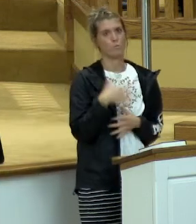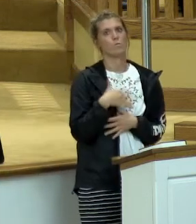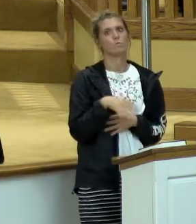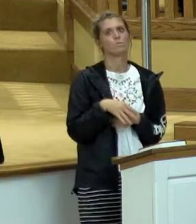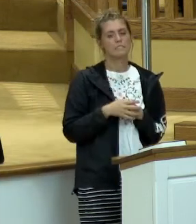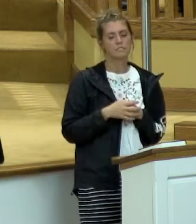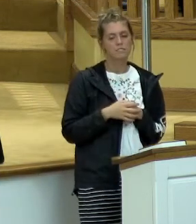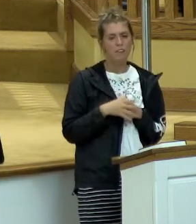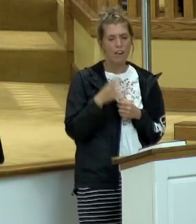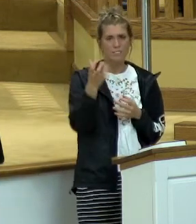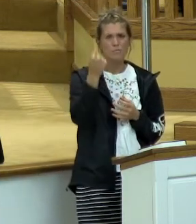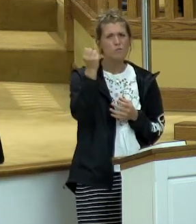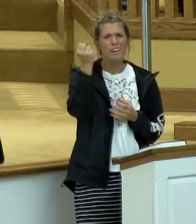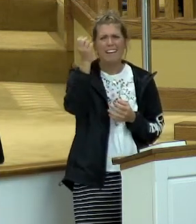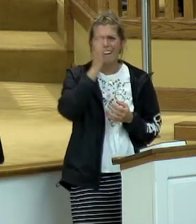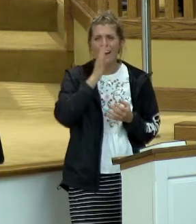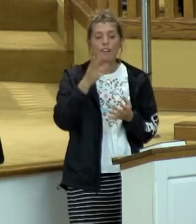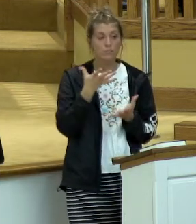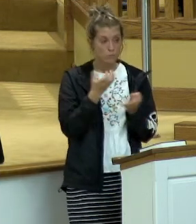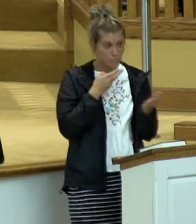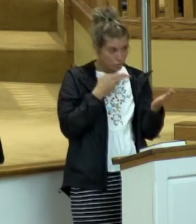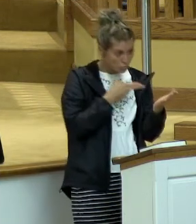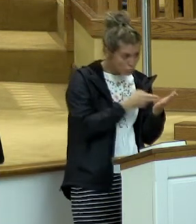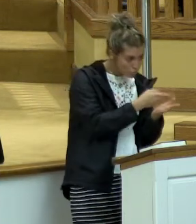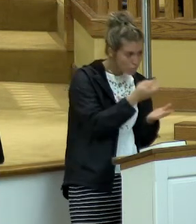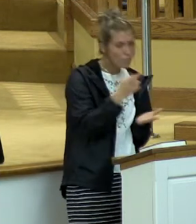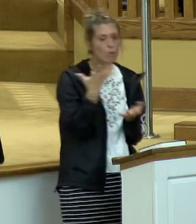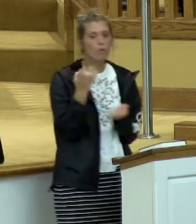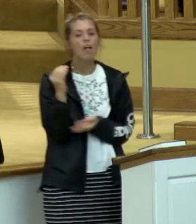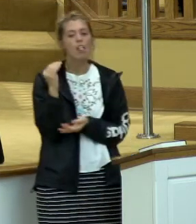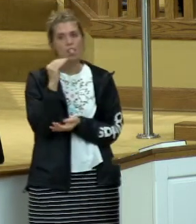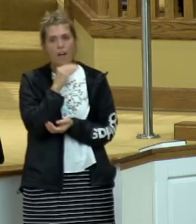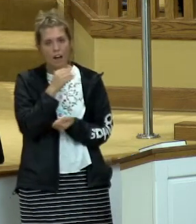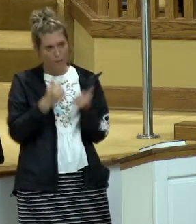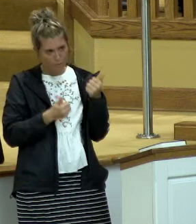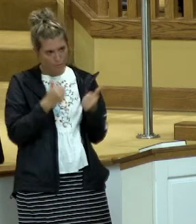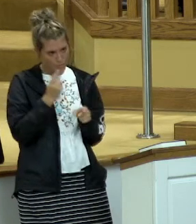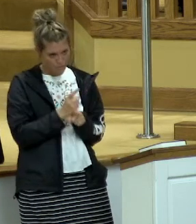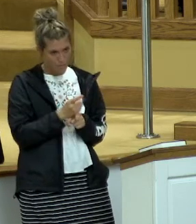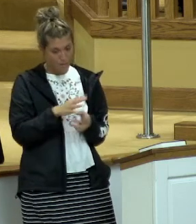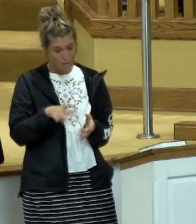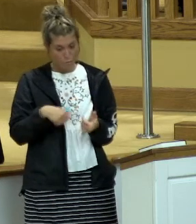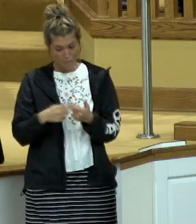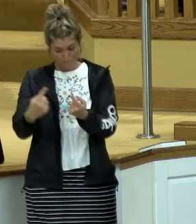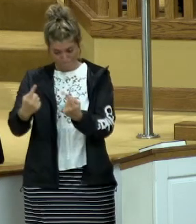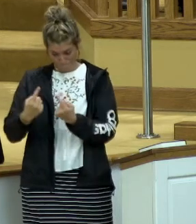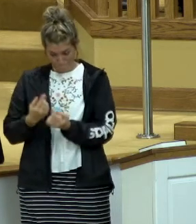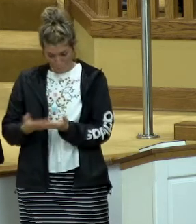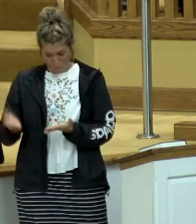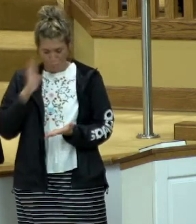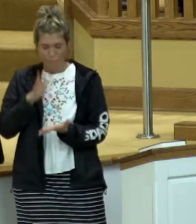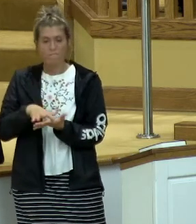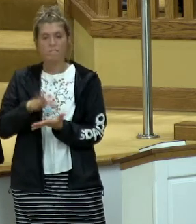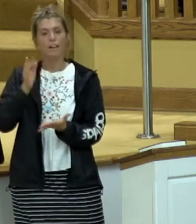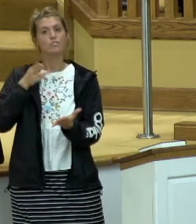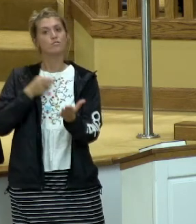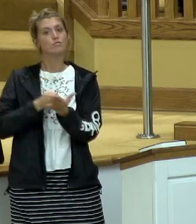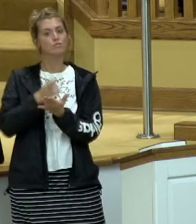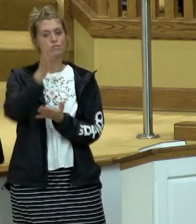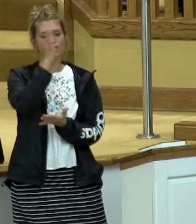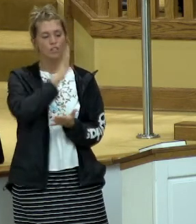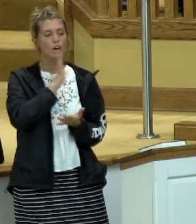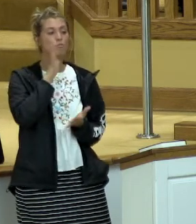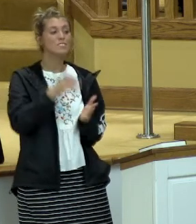Whoa. Wait a minute, God. You want the truth or don't want the truth? You find out the truth about yourself. God